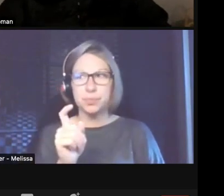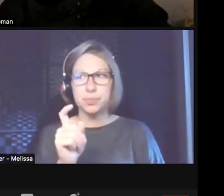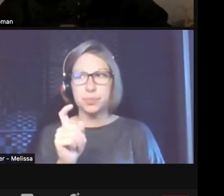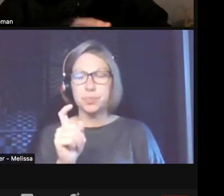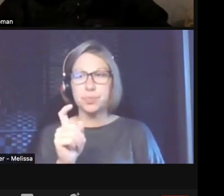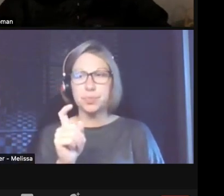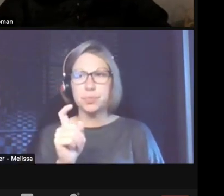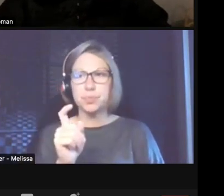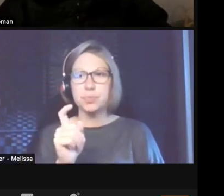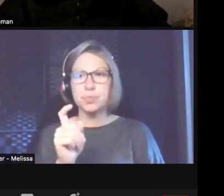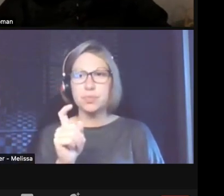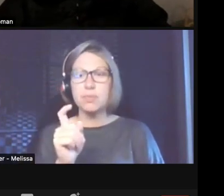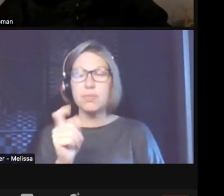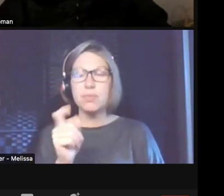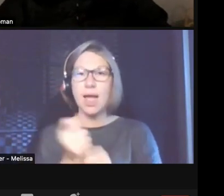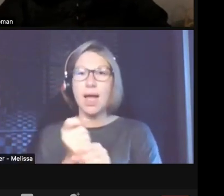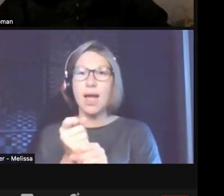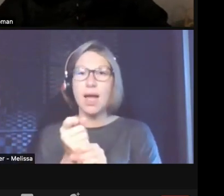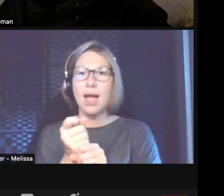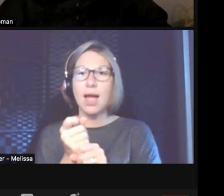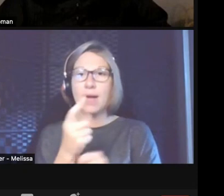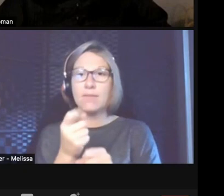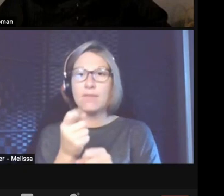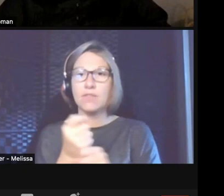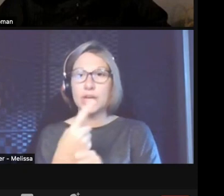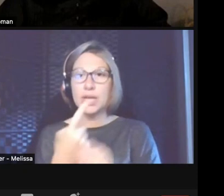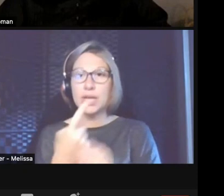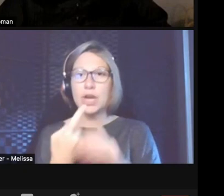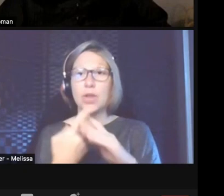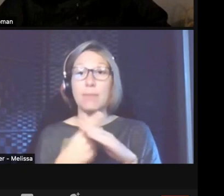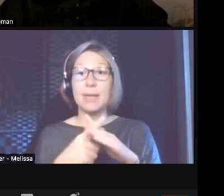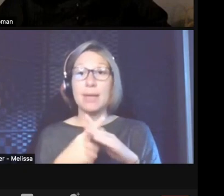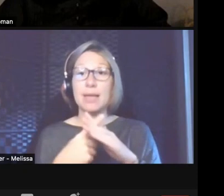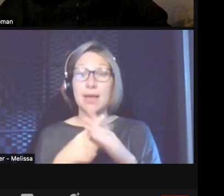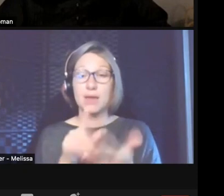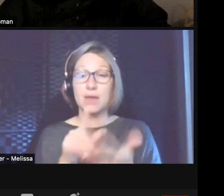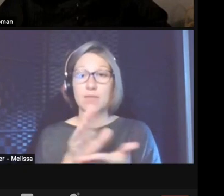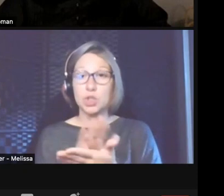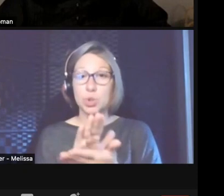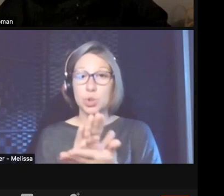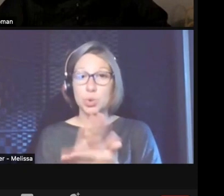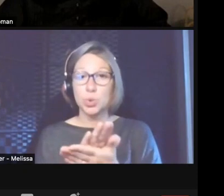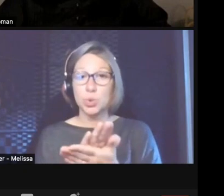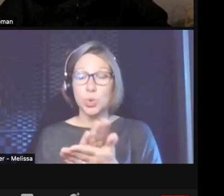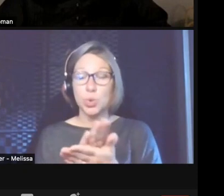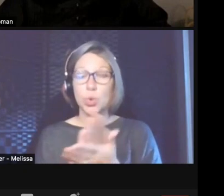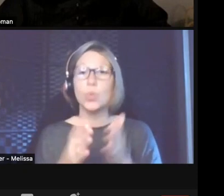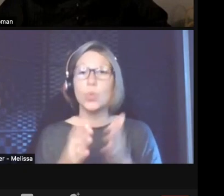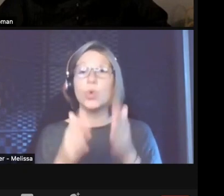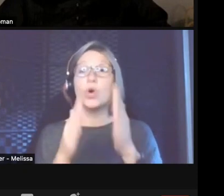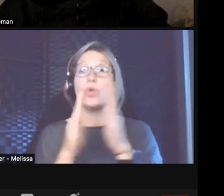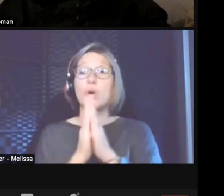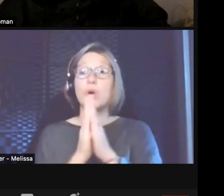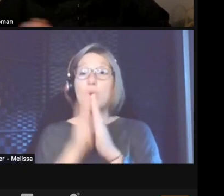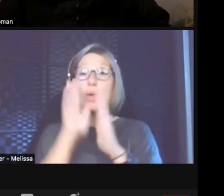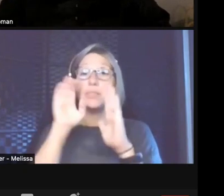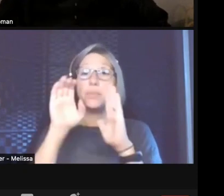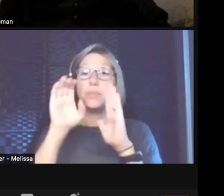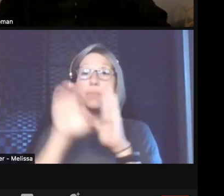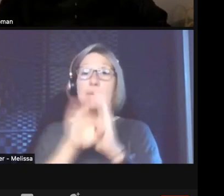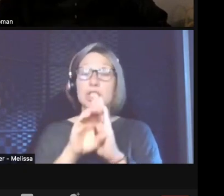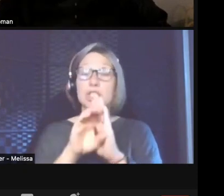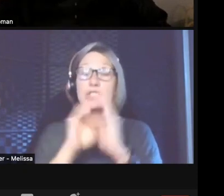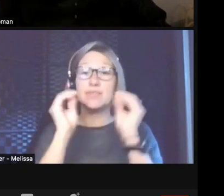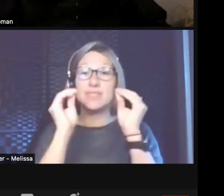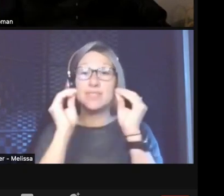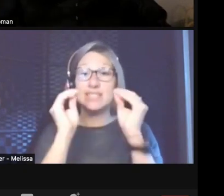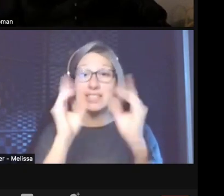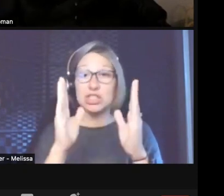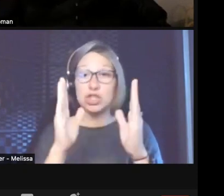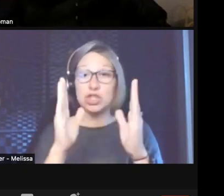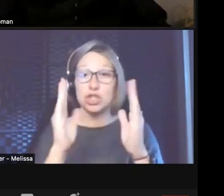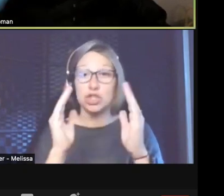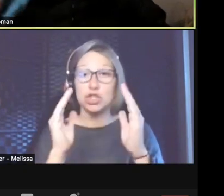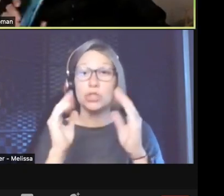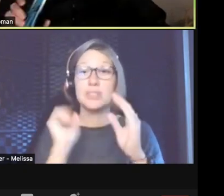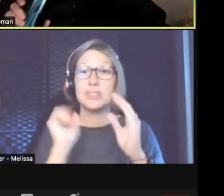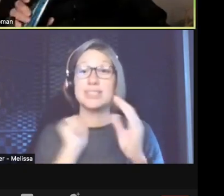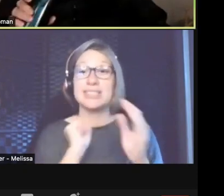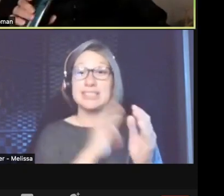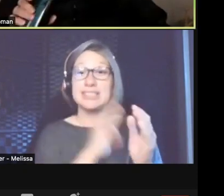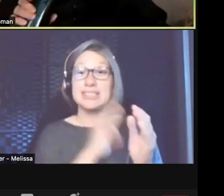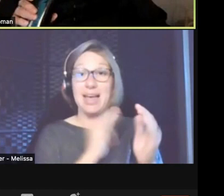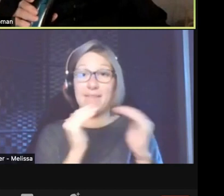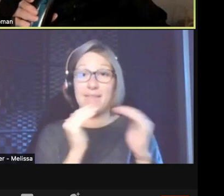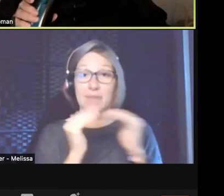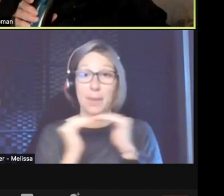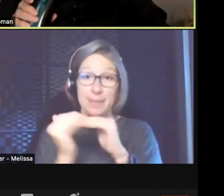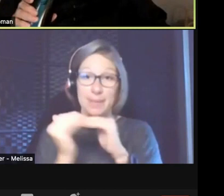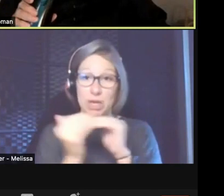is, every year at the beginning of school, we request for pictures of teachers, staff, and peers.